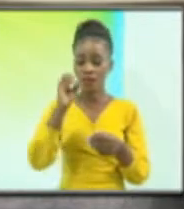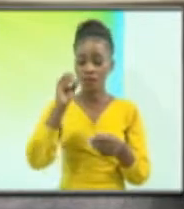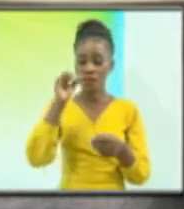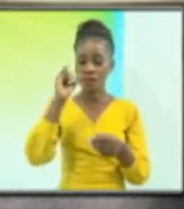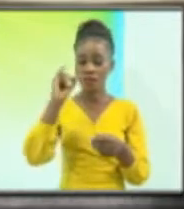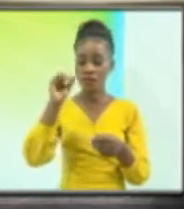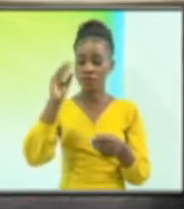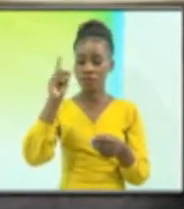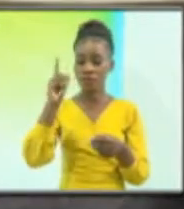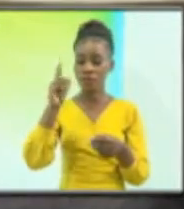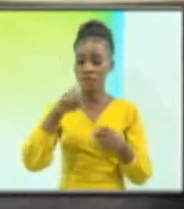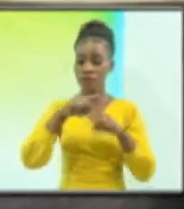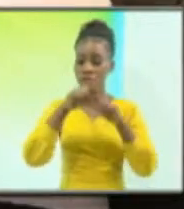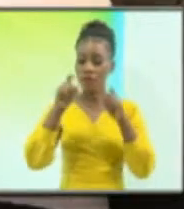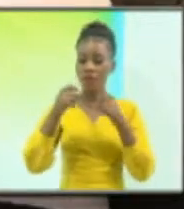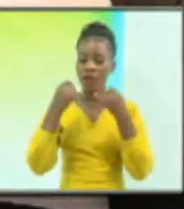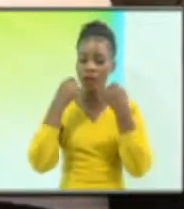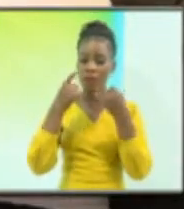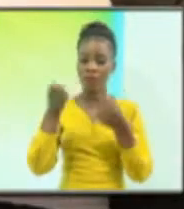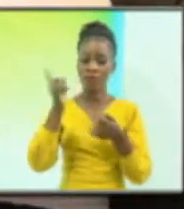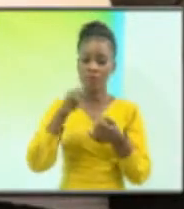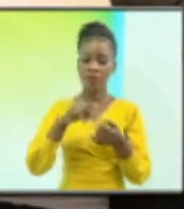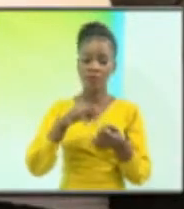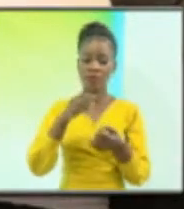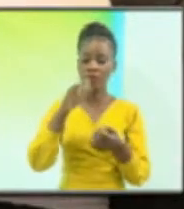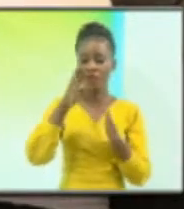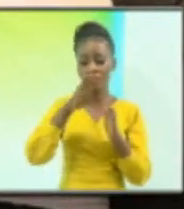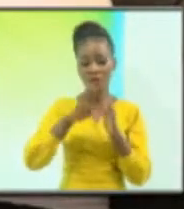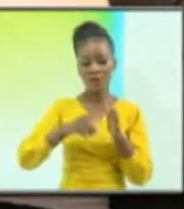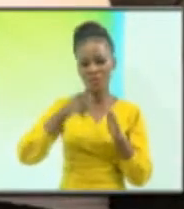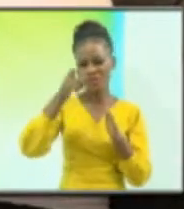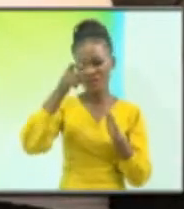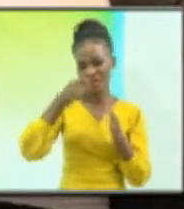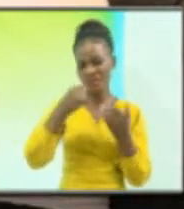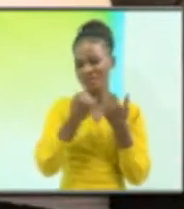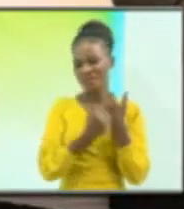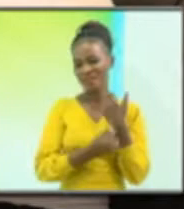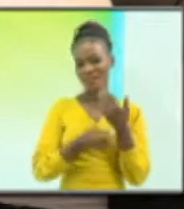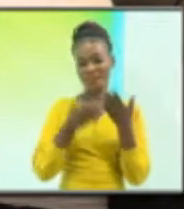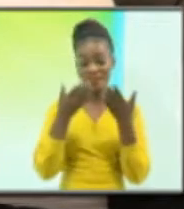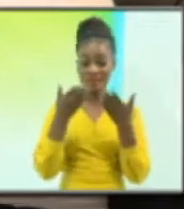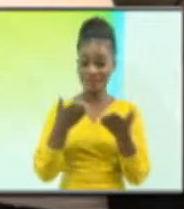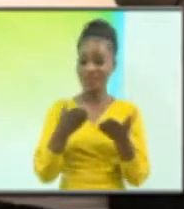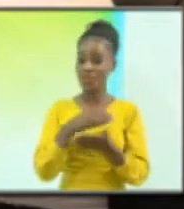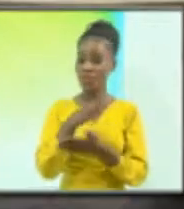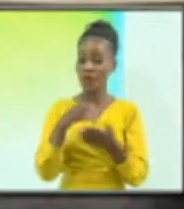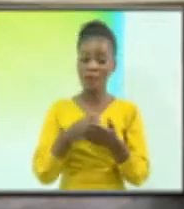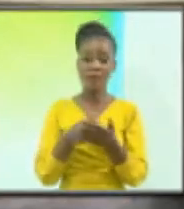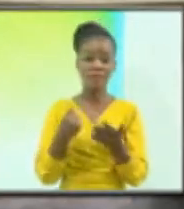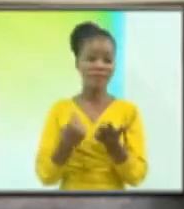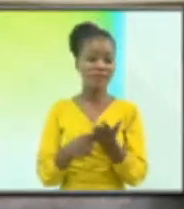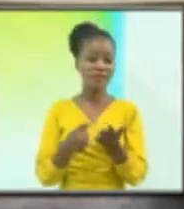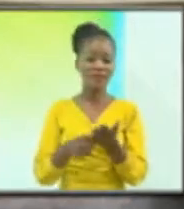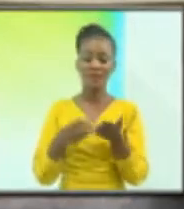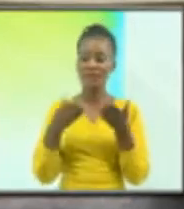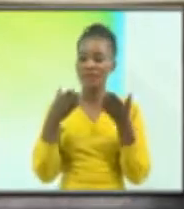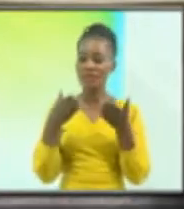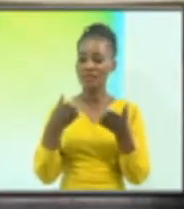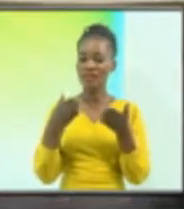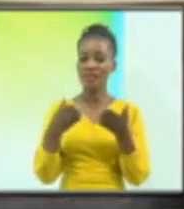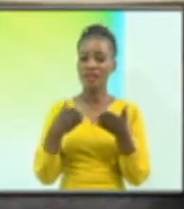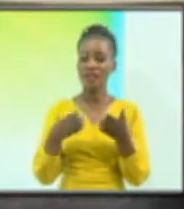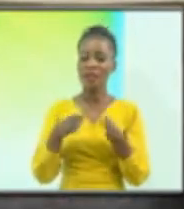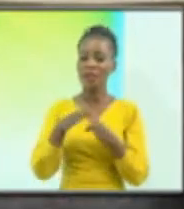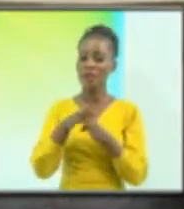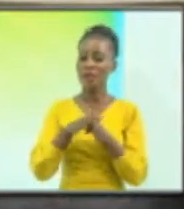passport that is acquired by Omuntu Wawansi, all Ugandans. Ordinary Ugandan. So long as the